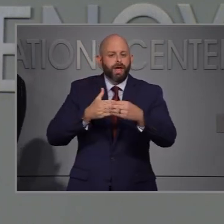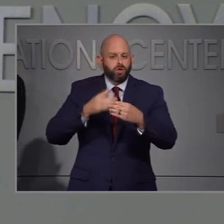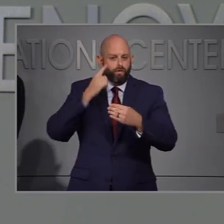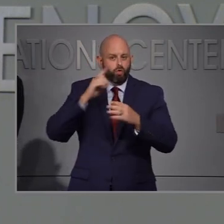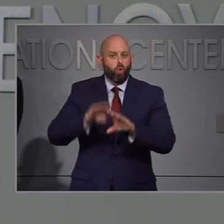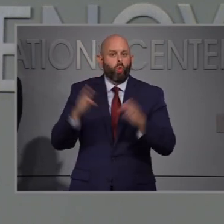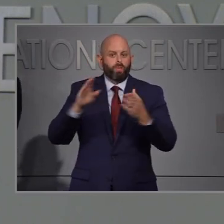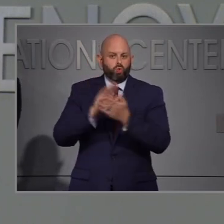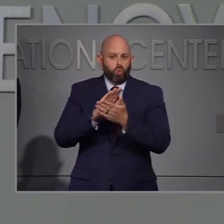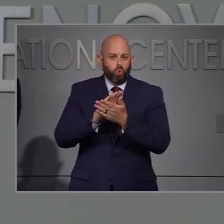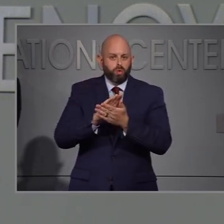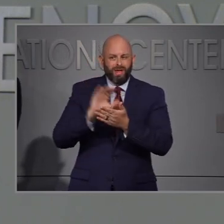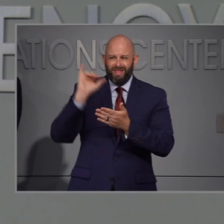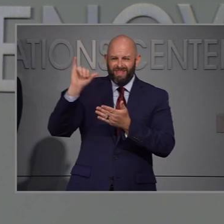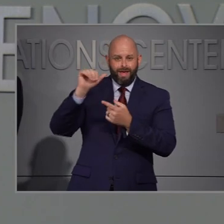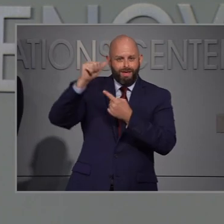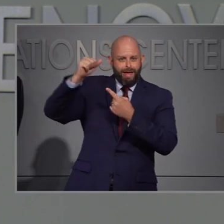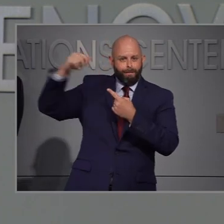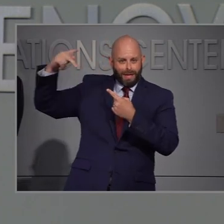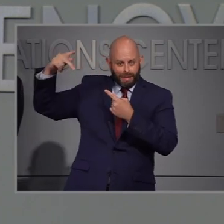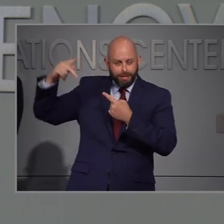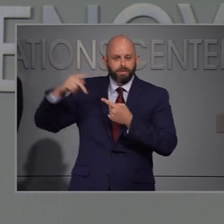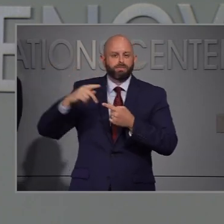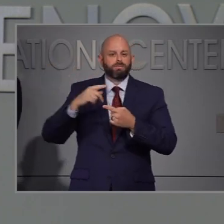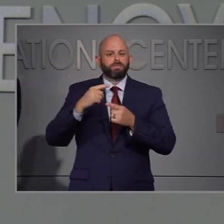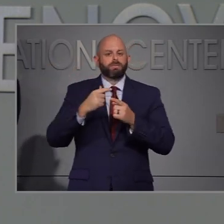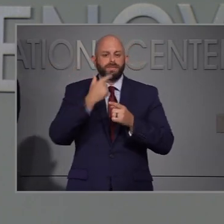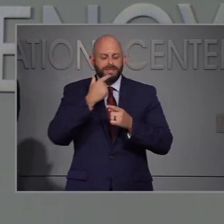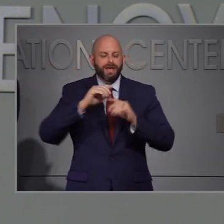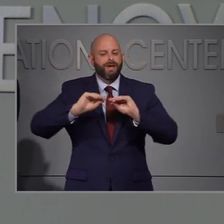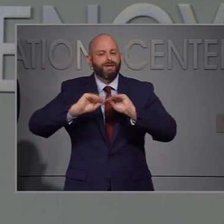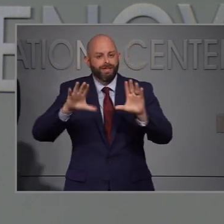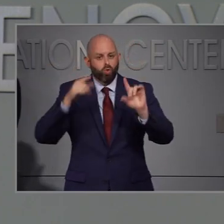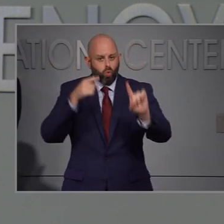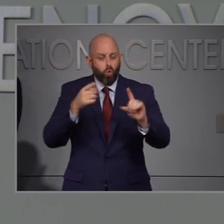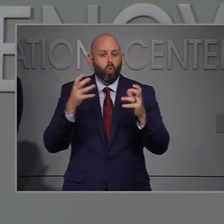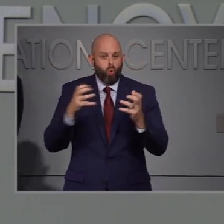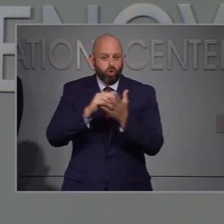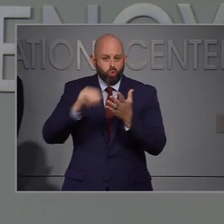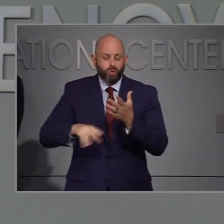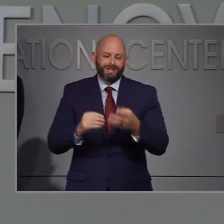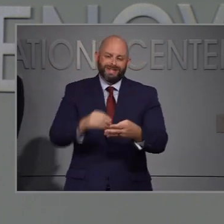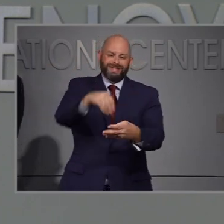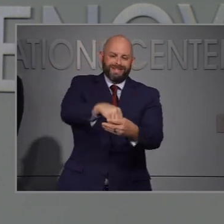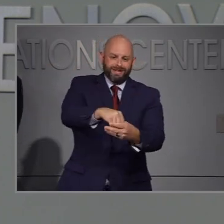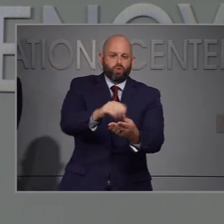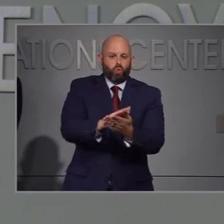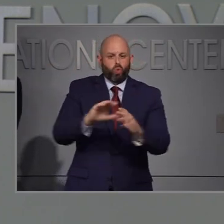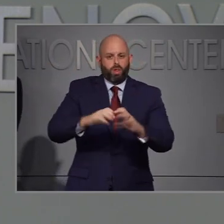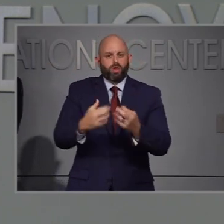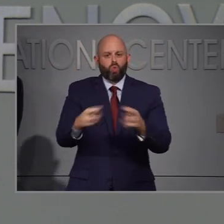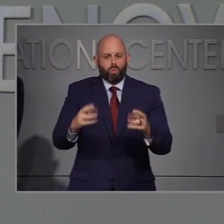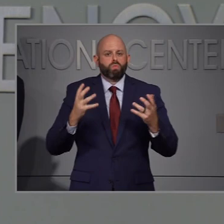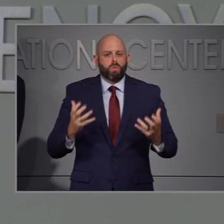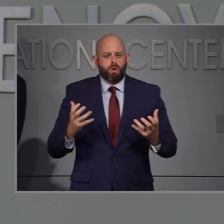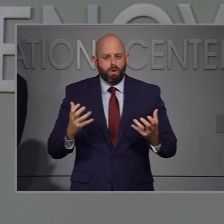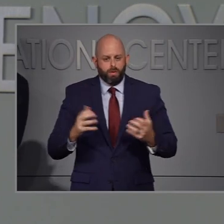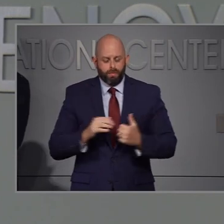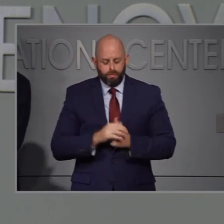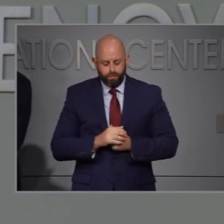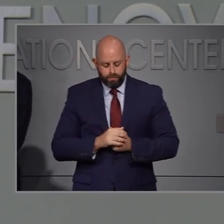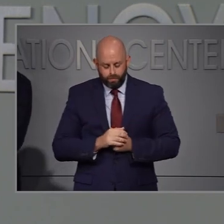AAP states a clear goal of having students physically present in school. The